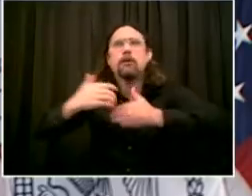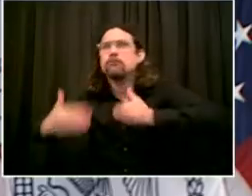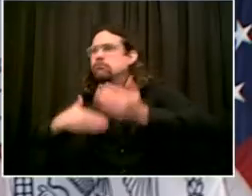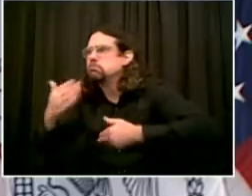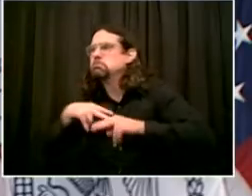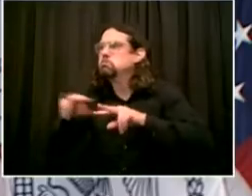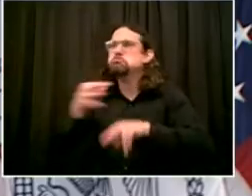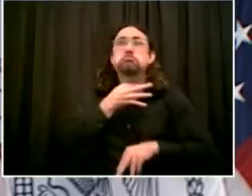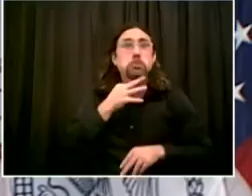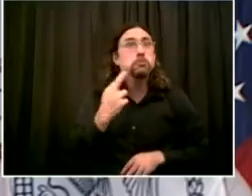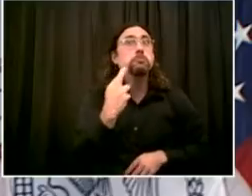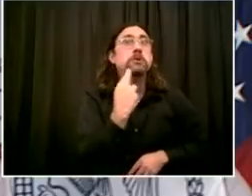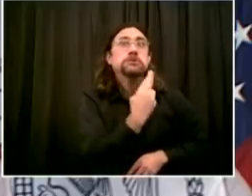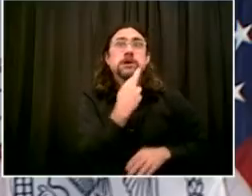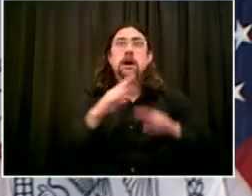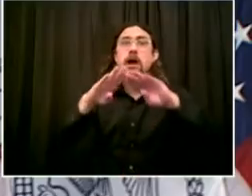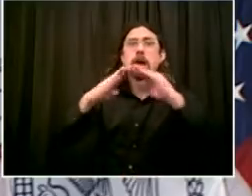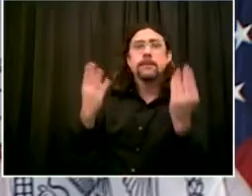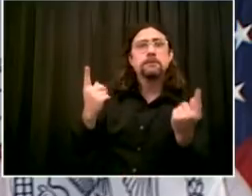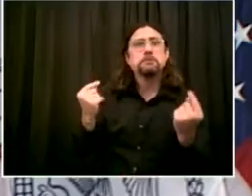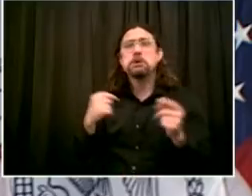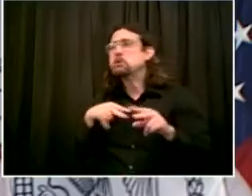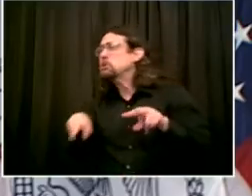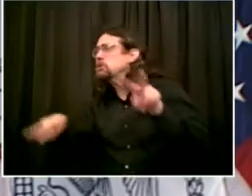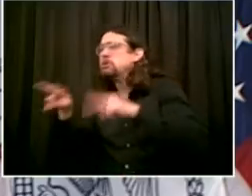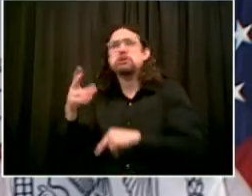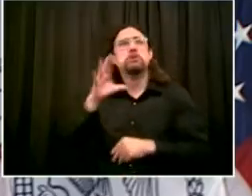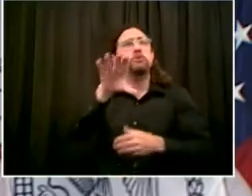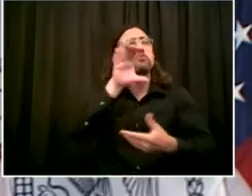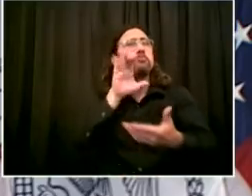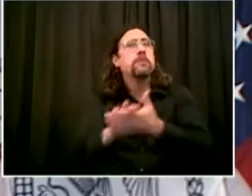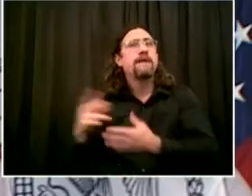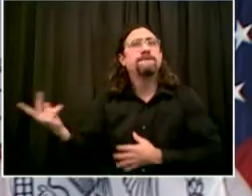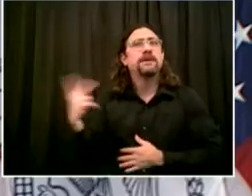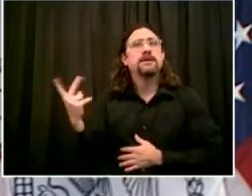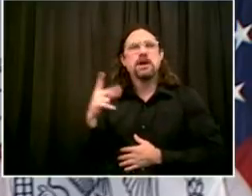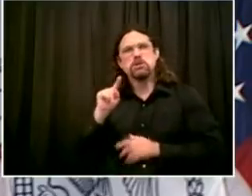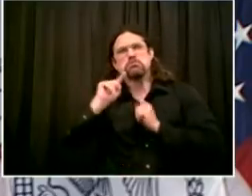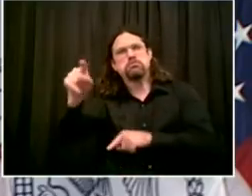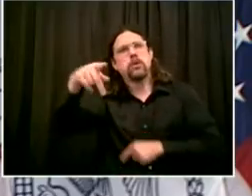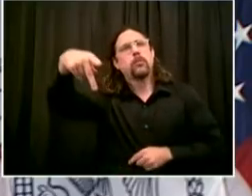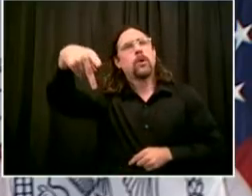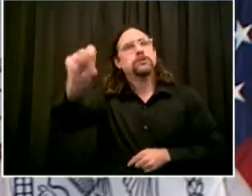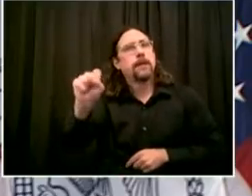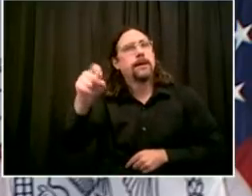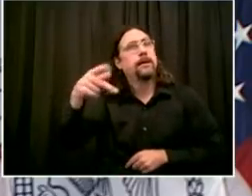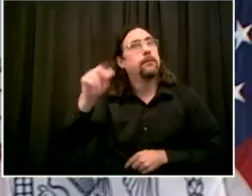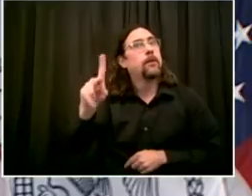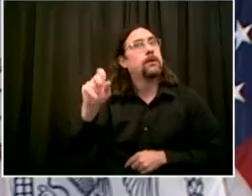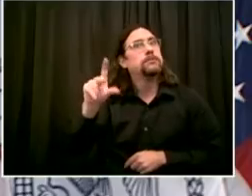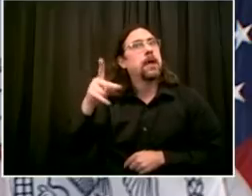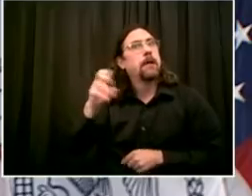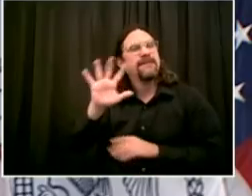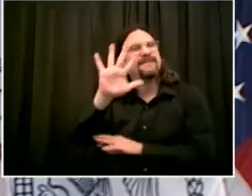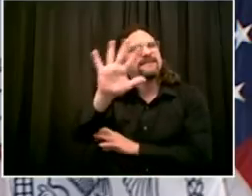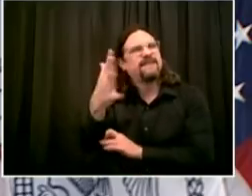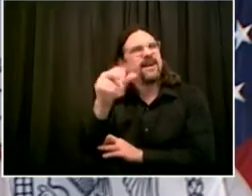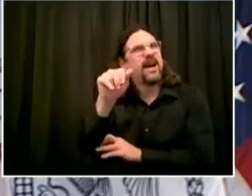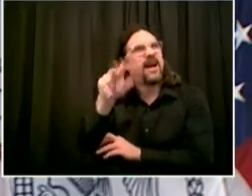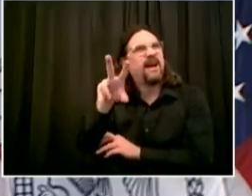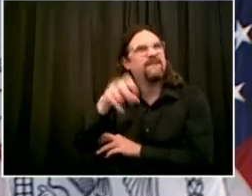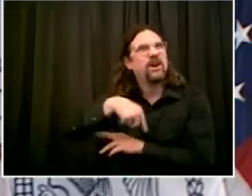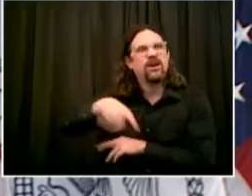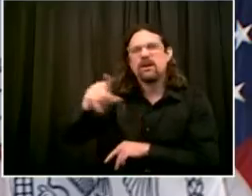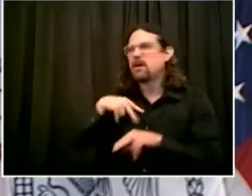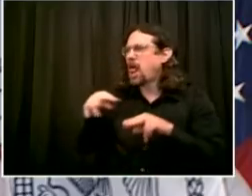absolutely amazing. Just restaurant after restaurant filled with people, but the right way, outdoors with the right distancing. Folks are